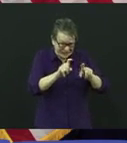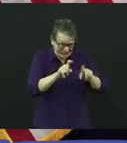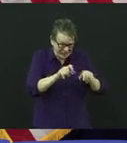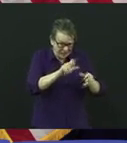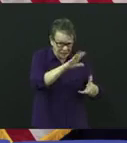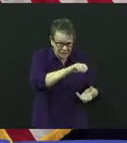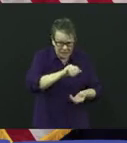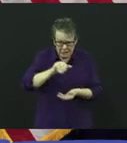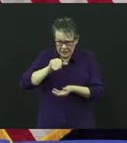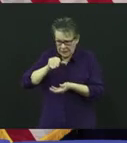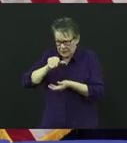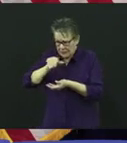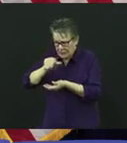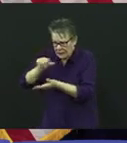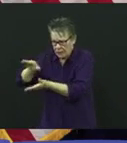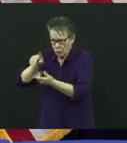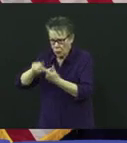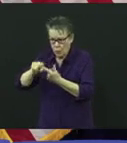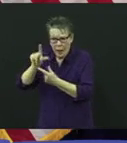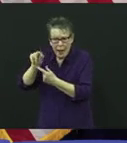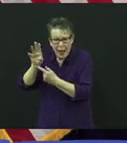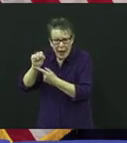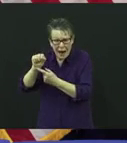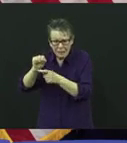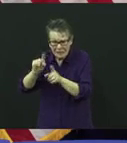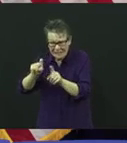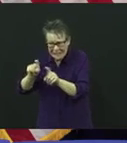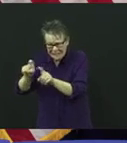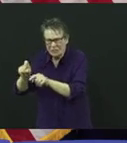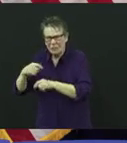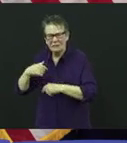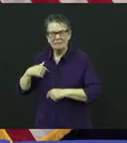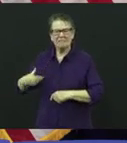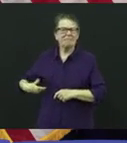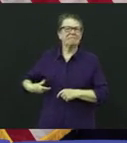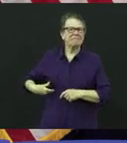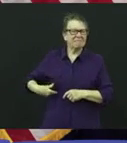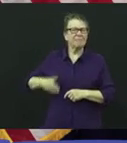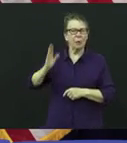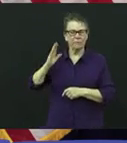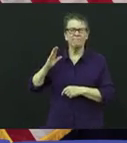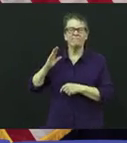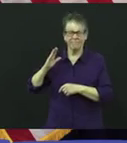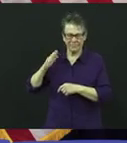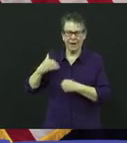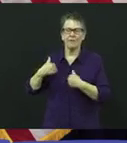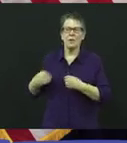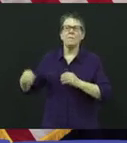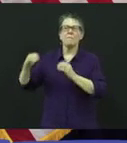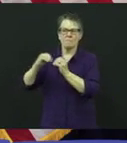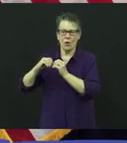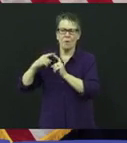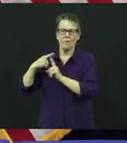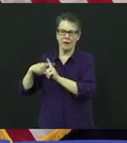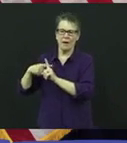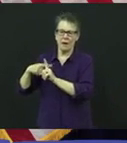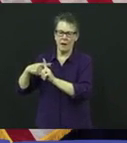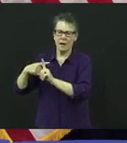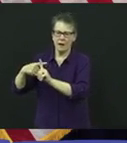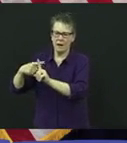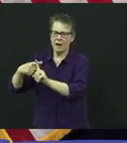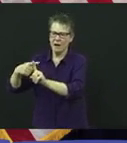tests, total tests in fact, will go up dramatically into the many, many thousands as we've been predicting.